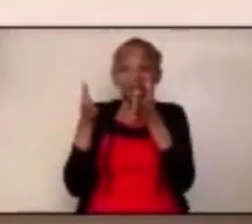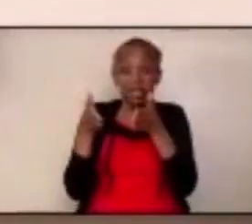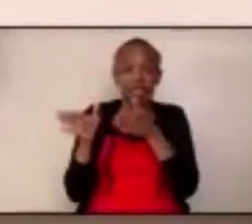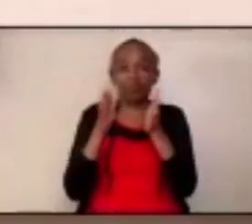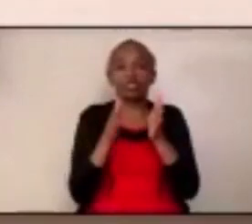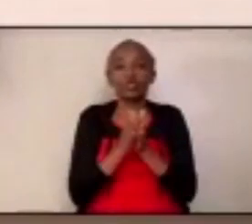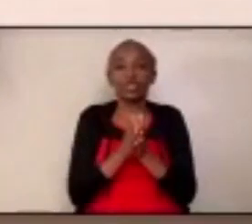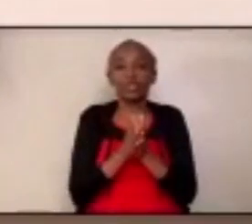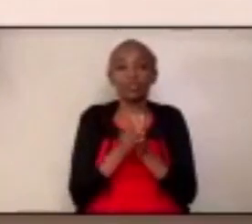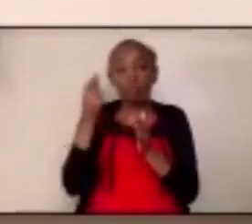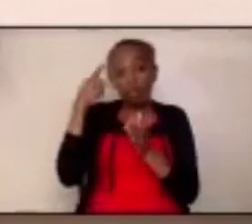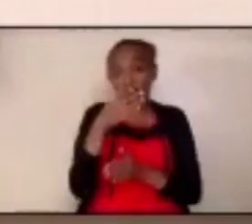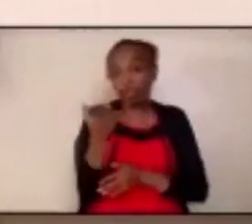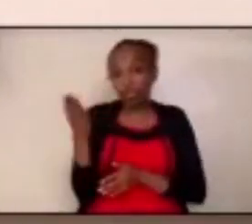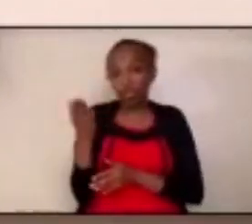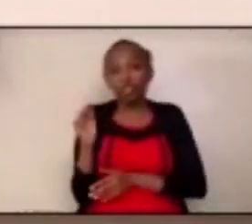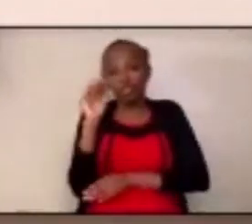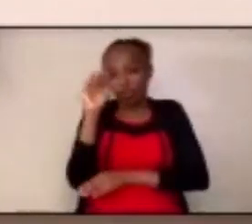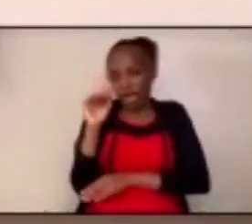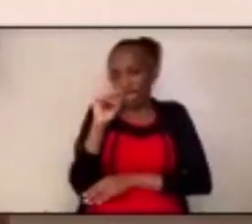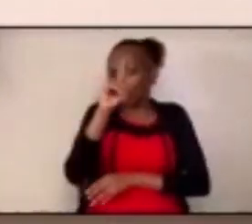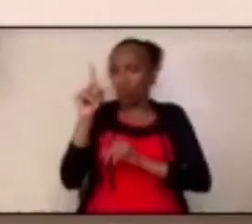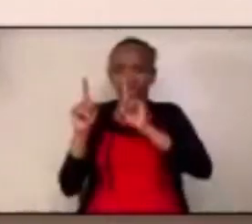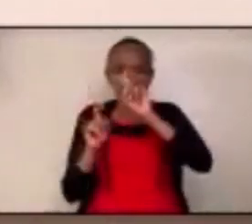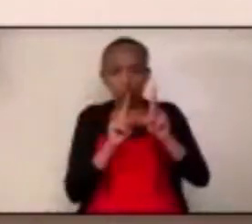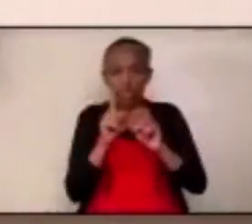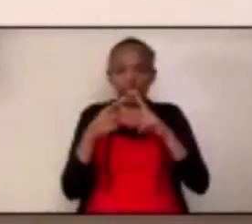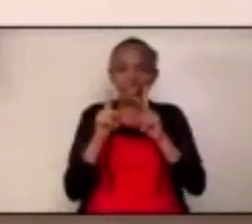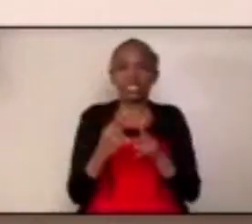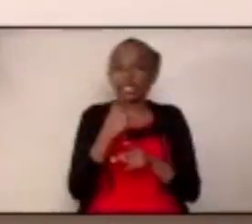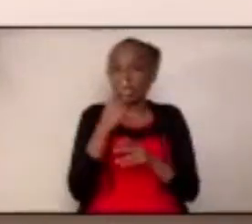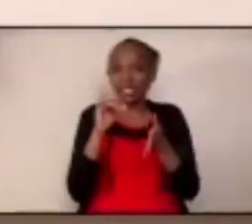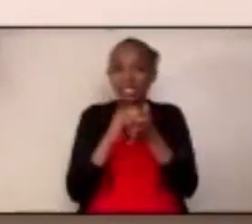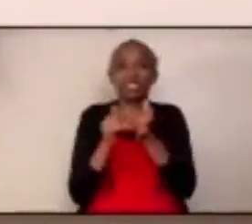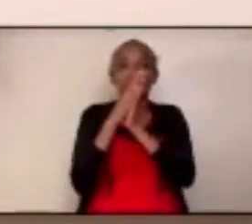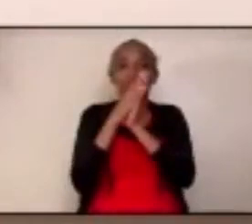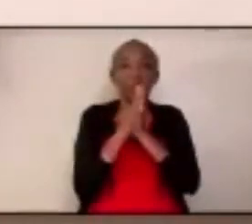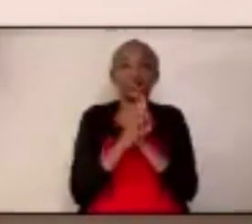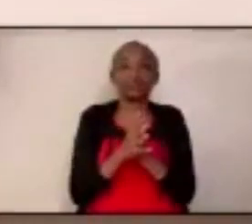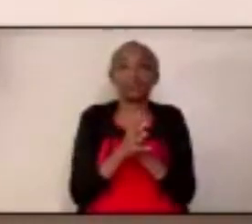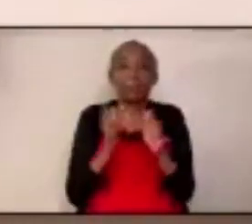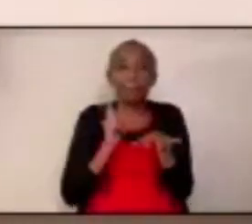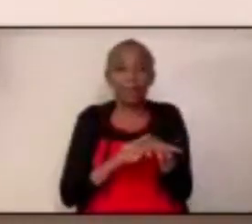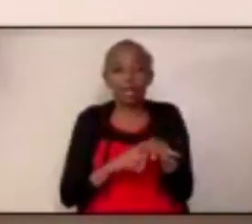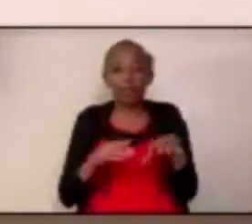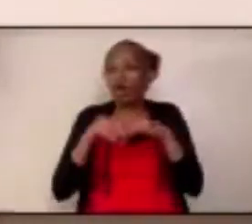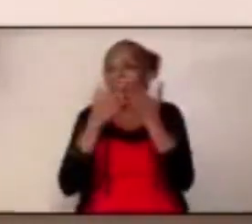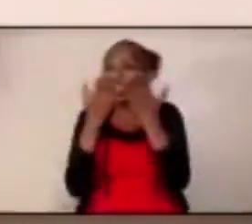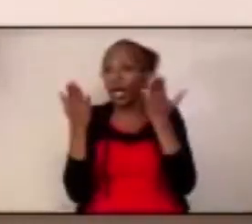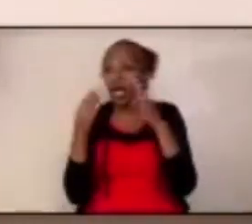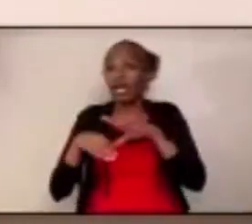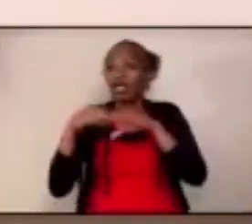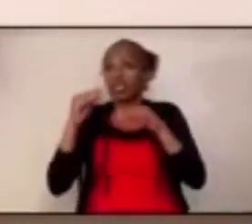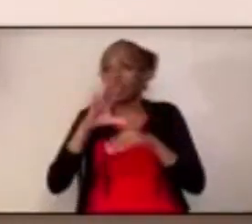opportunity for you to ask them these questions and start telling that story. When you go out there outside